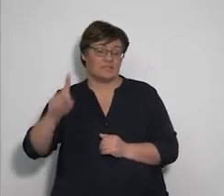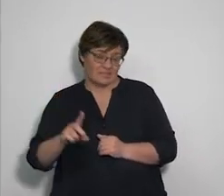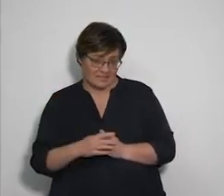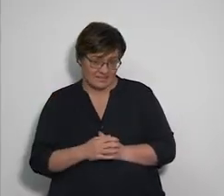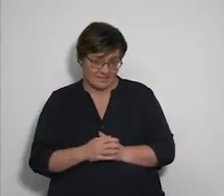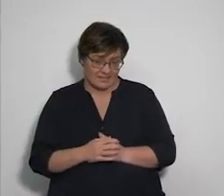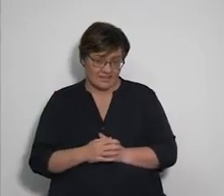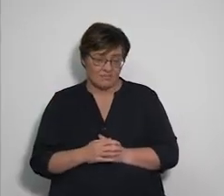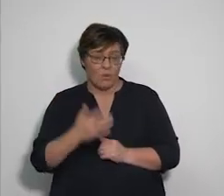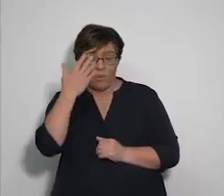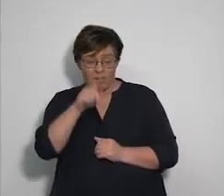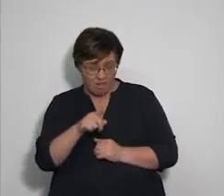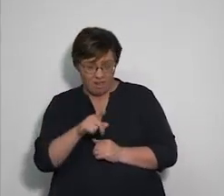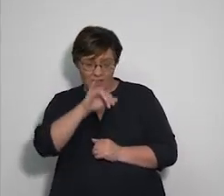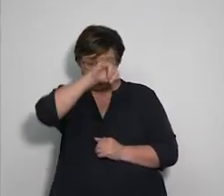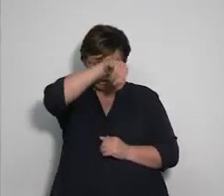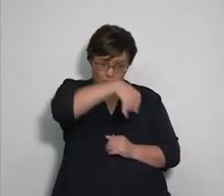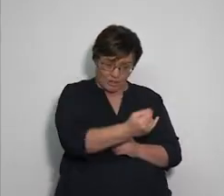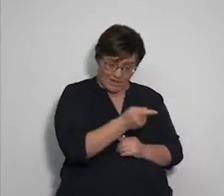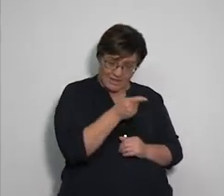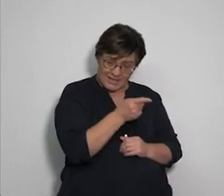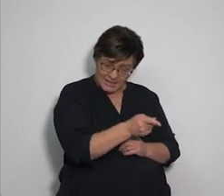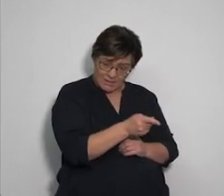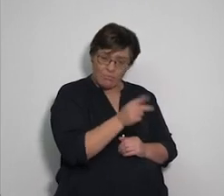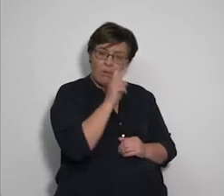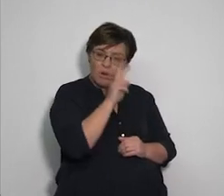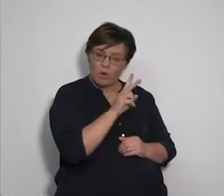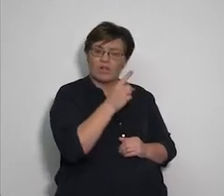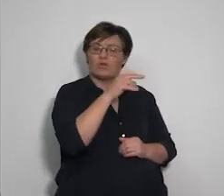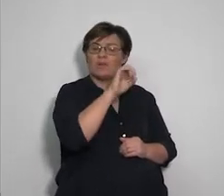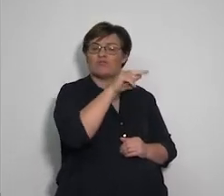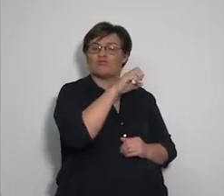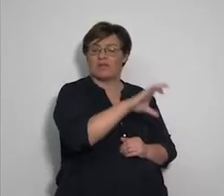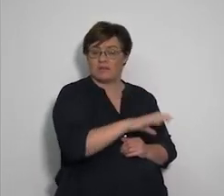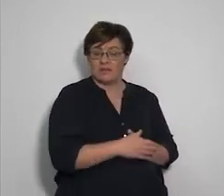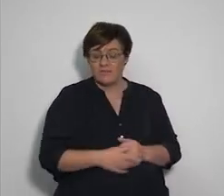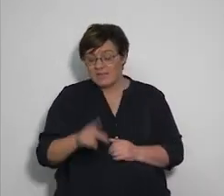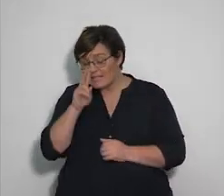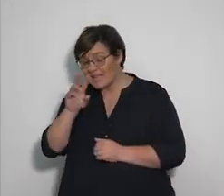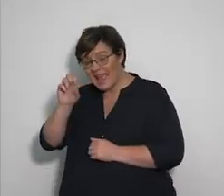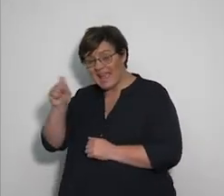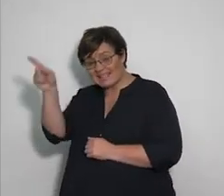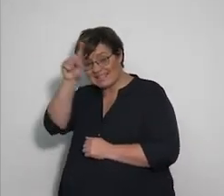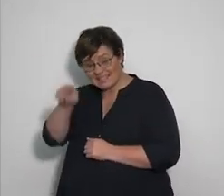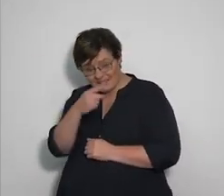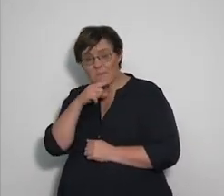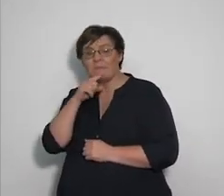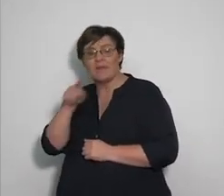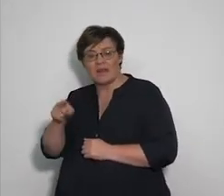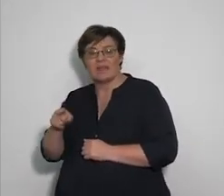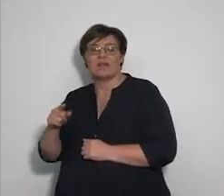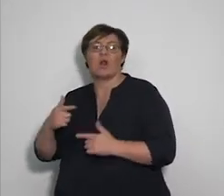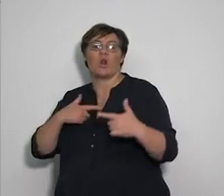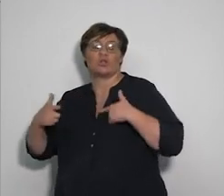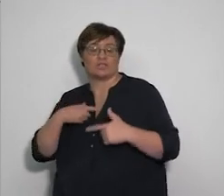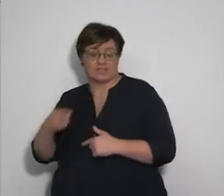sigmoid-shaped growth curve. We know that if it's a J-shaped, we're looking at geometric. If we see an